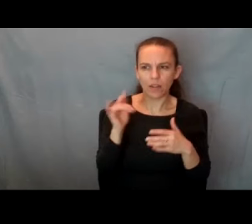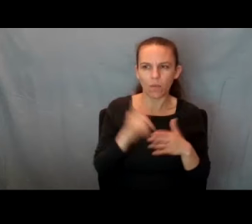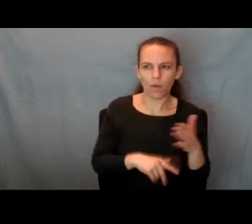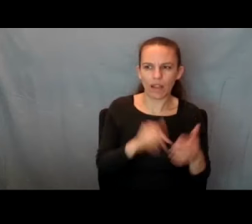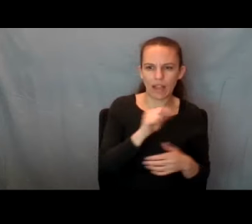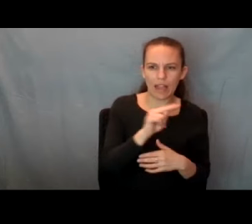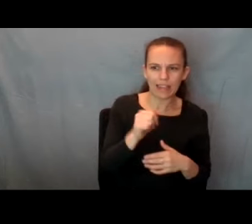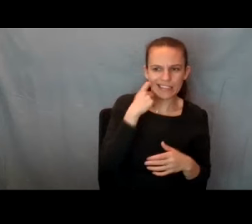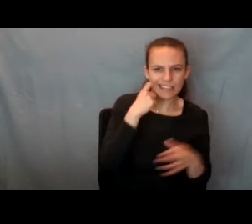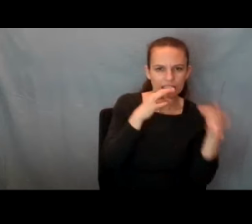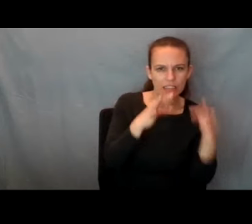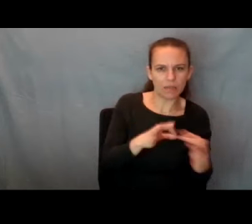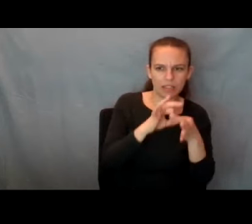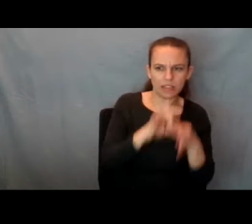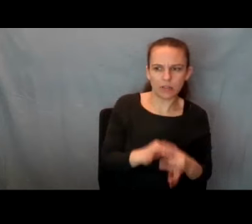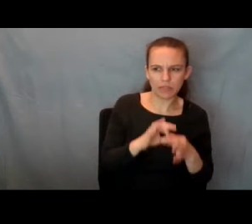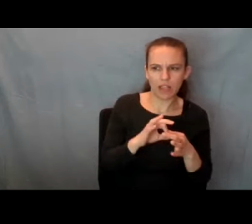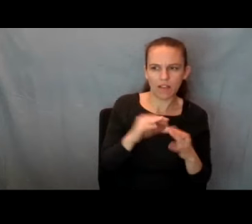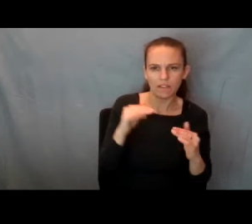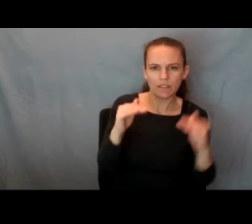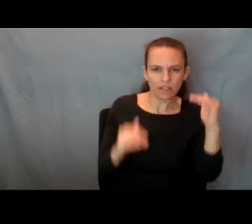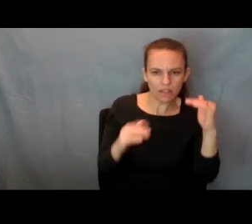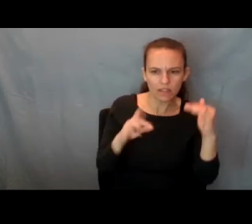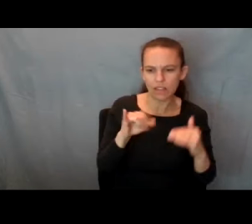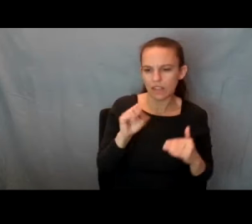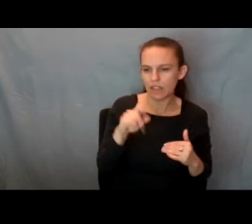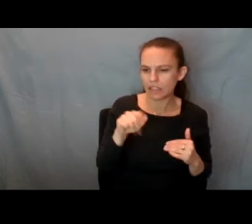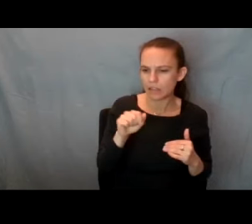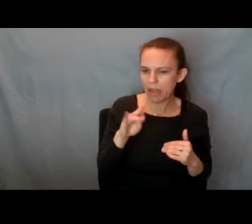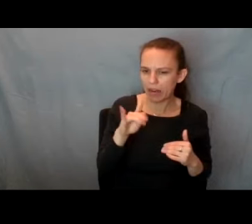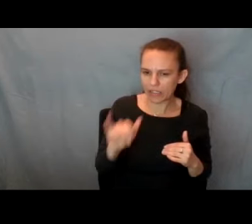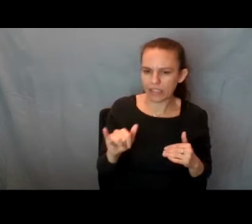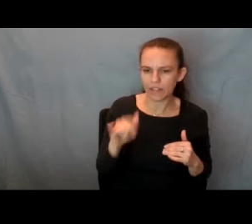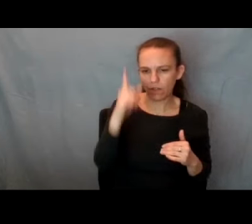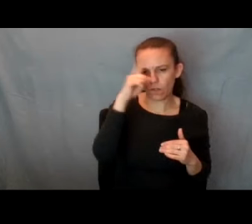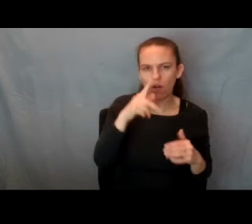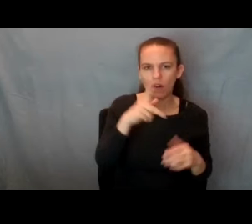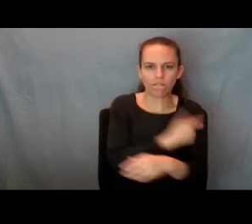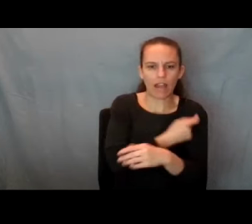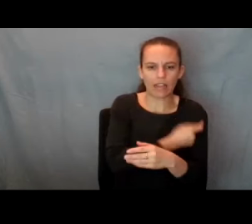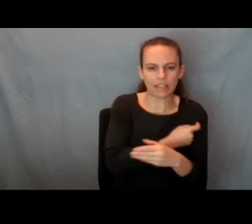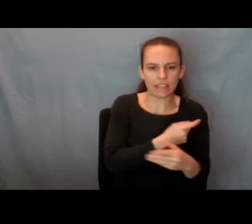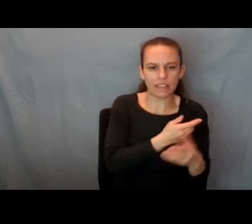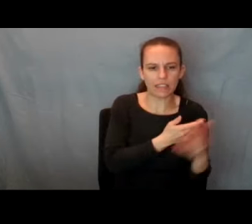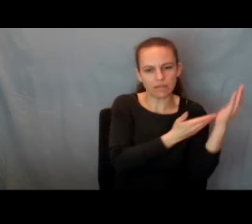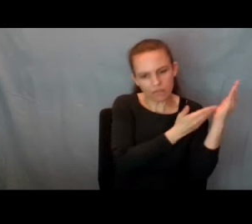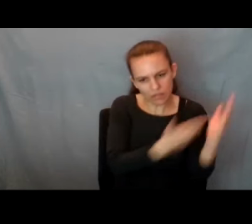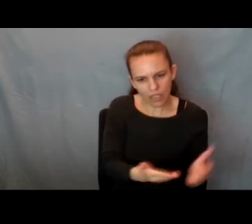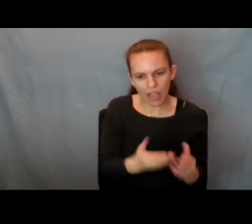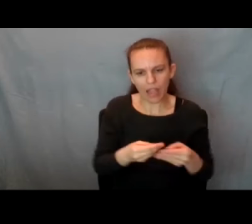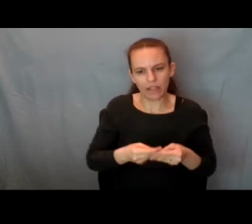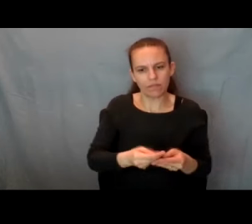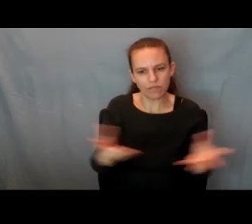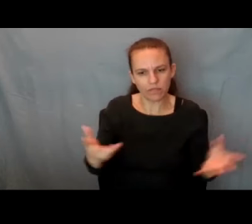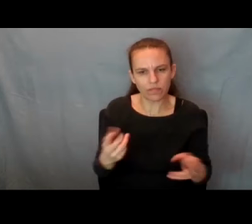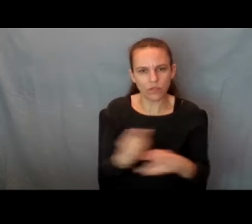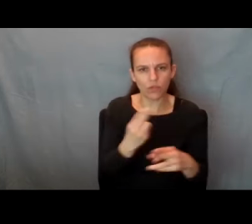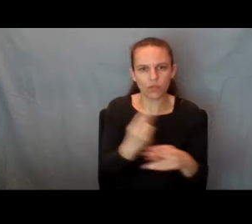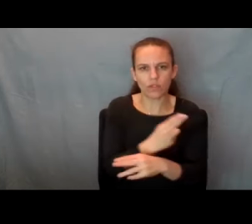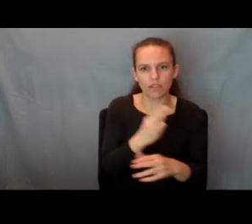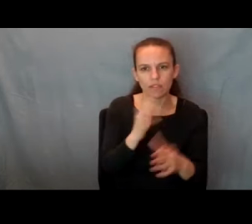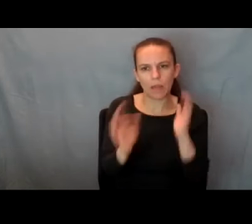of vaccine introduction and implementation between the global north and the